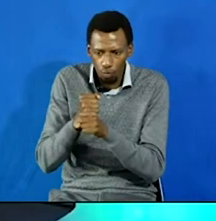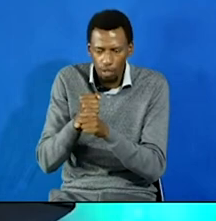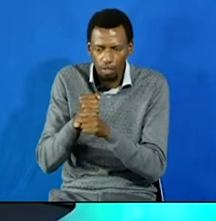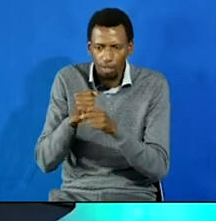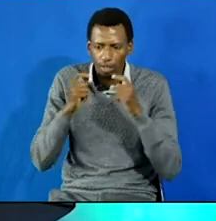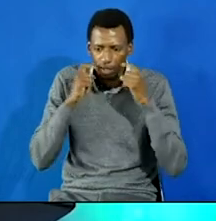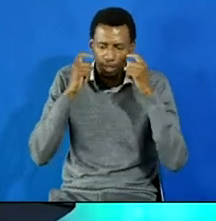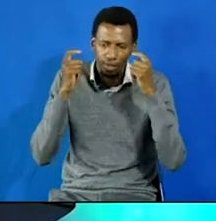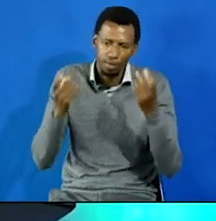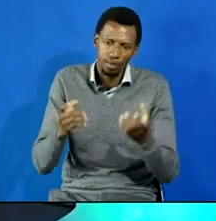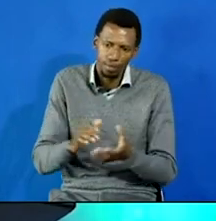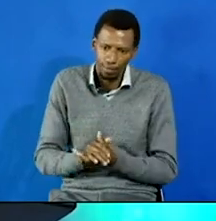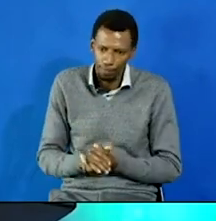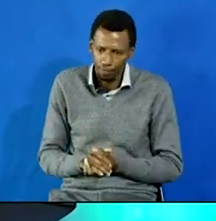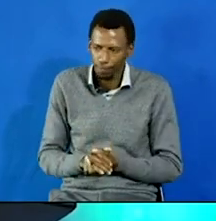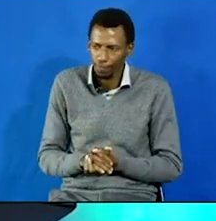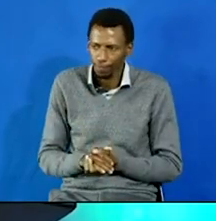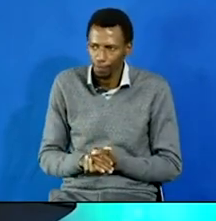iniquity.